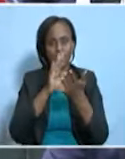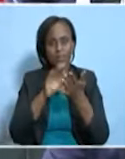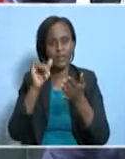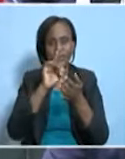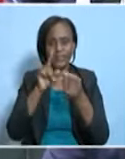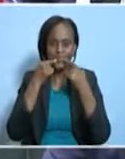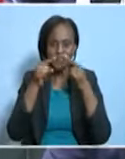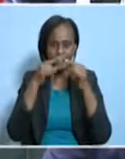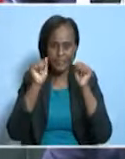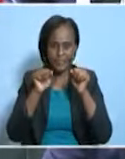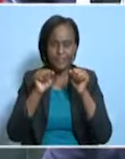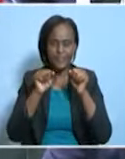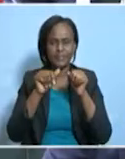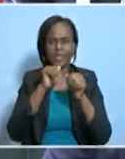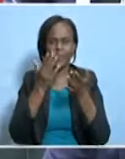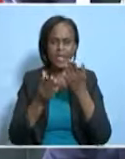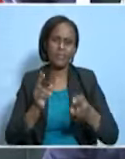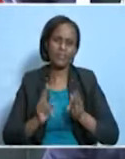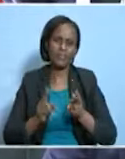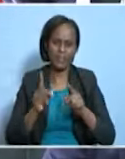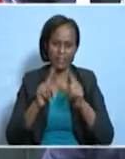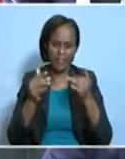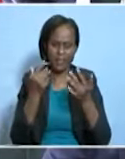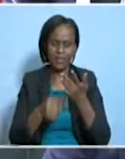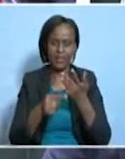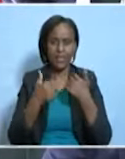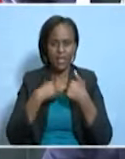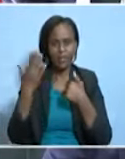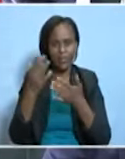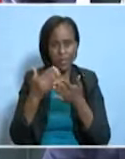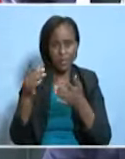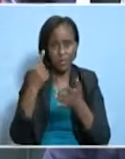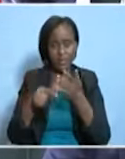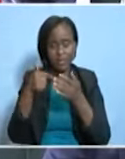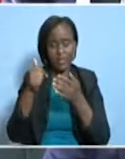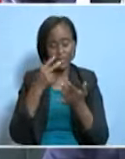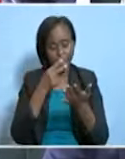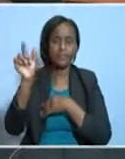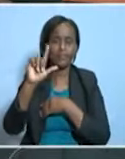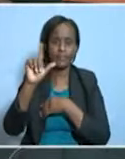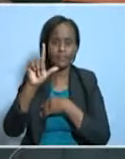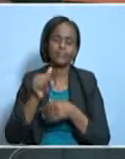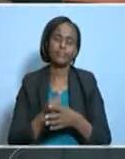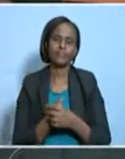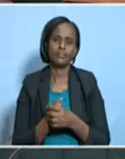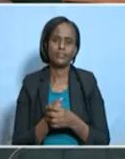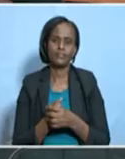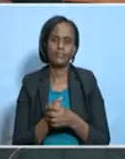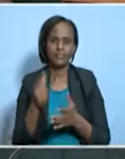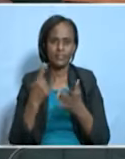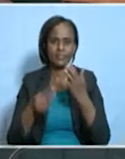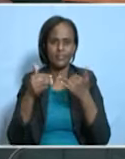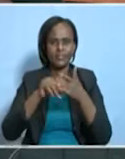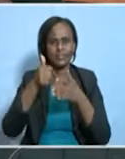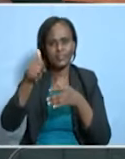the announcement may have been premature, but there is something that they are looking at. The Vice President also